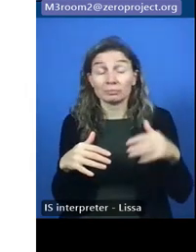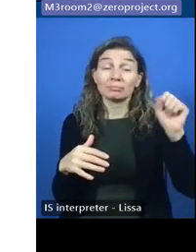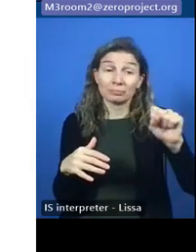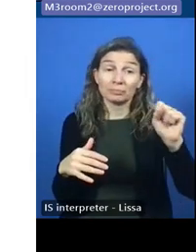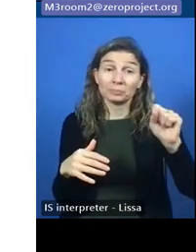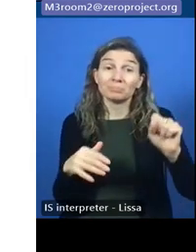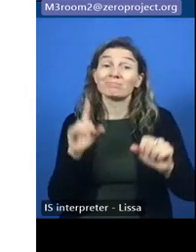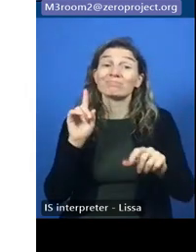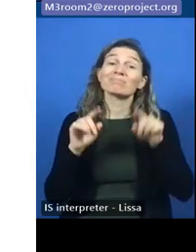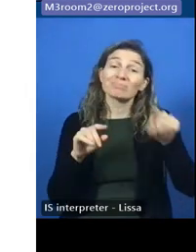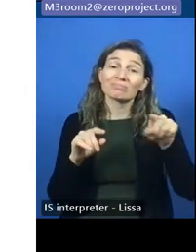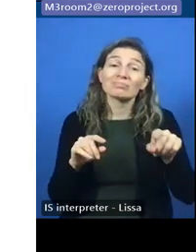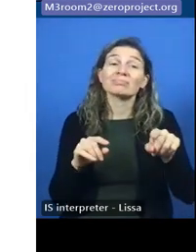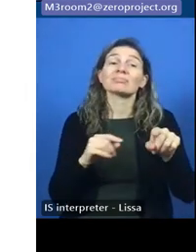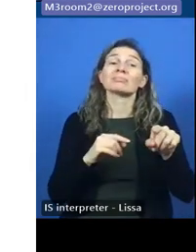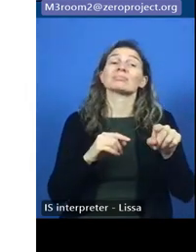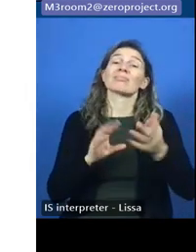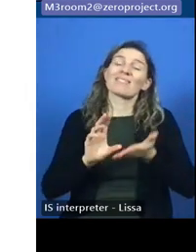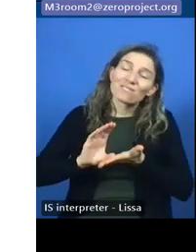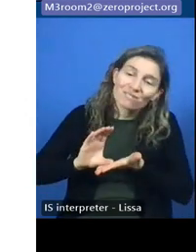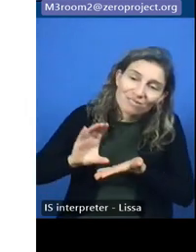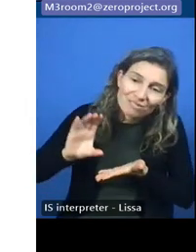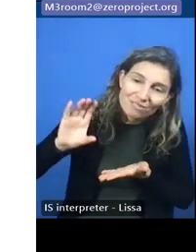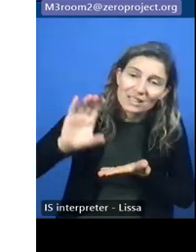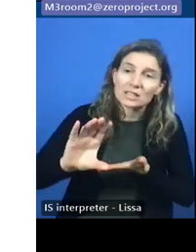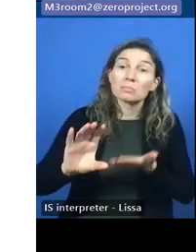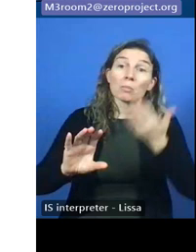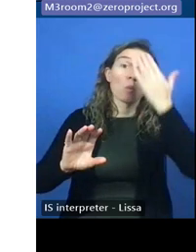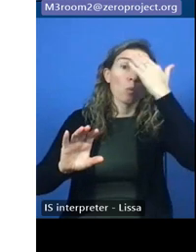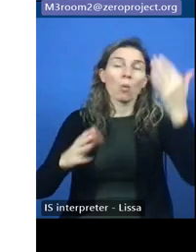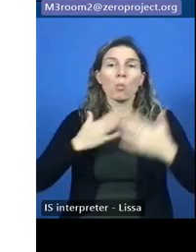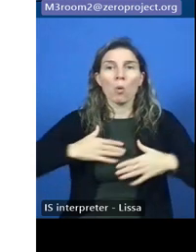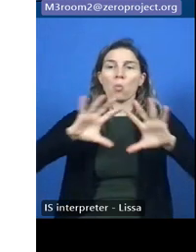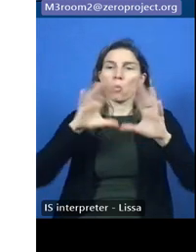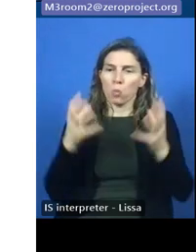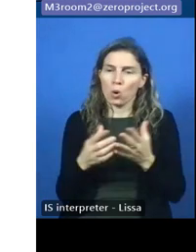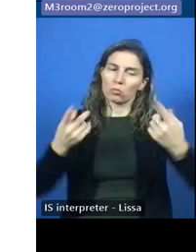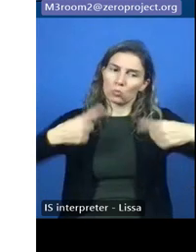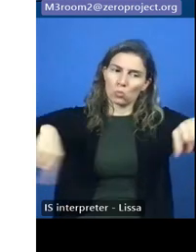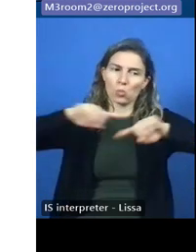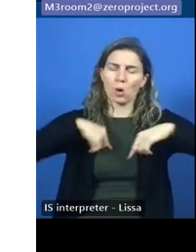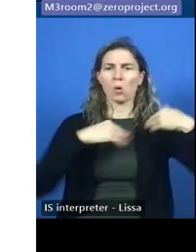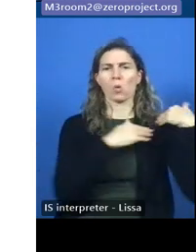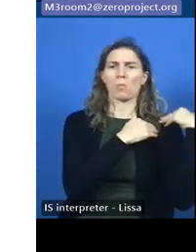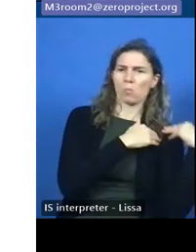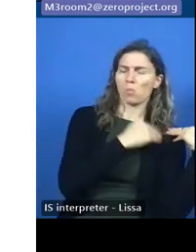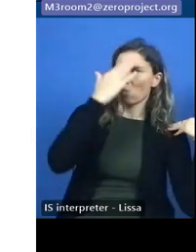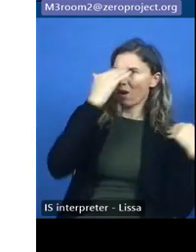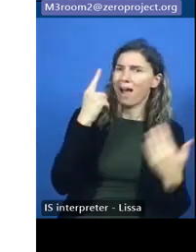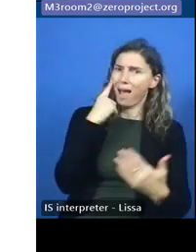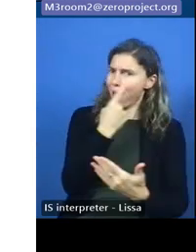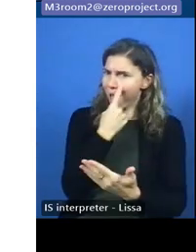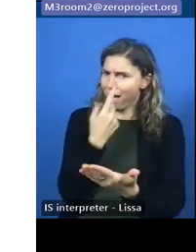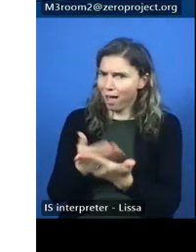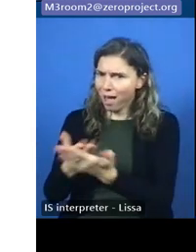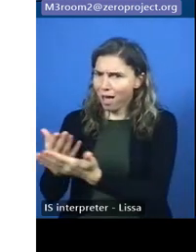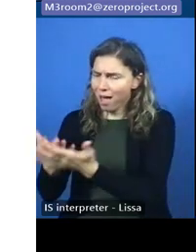more inclusive, equitable, and accountable world. It's about harnessing the power of evidence to make better